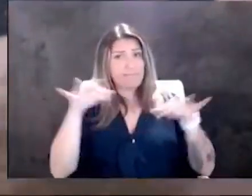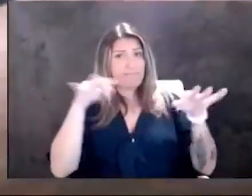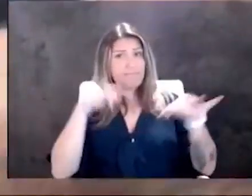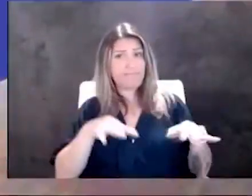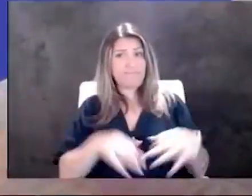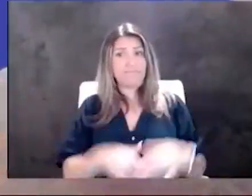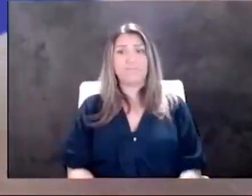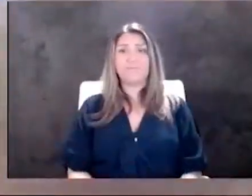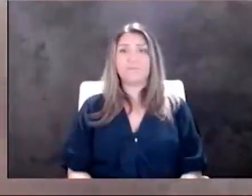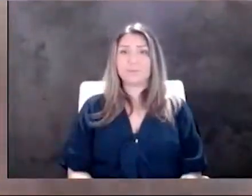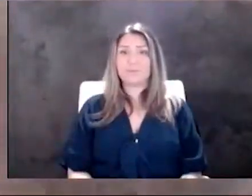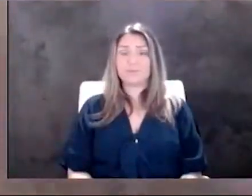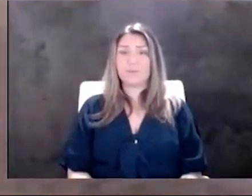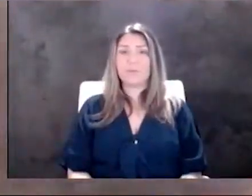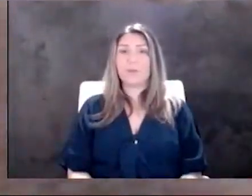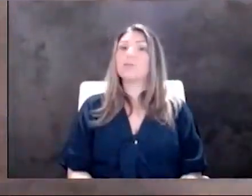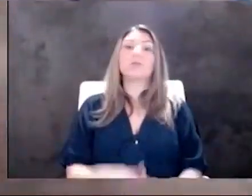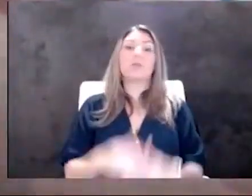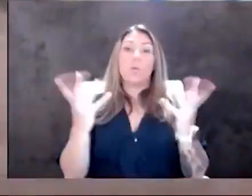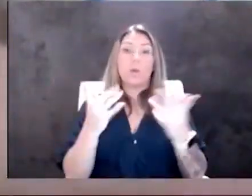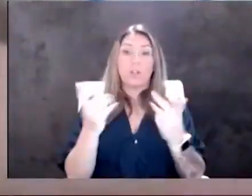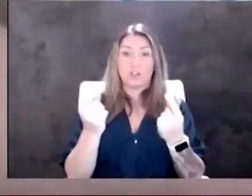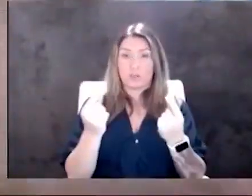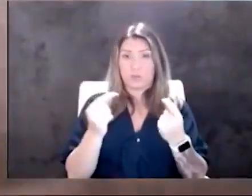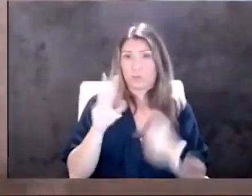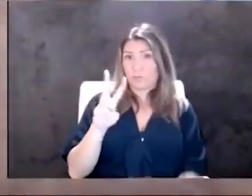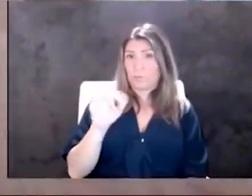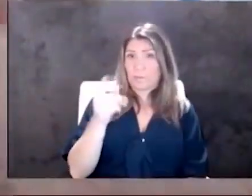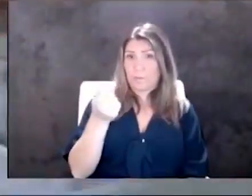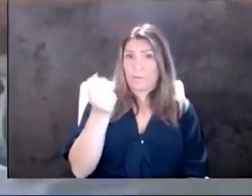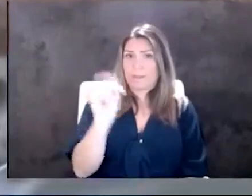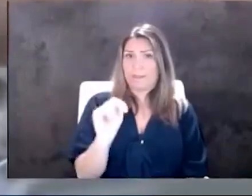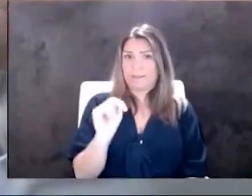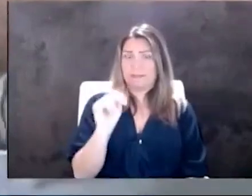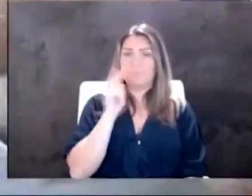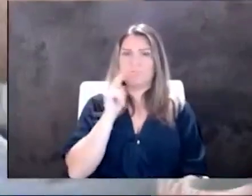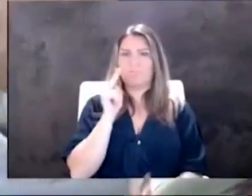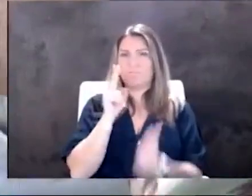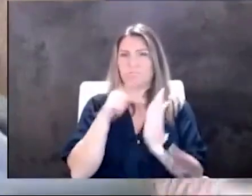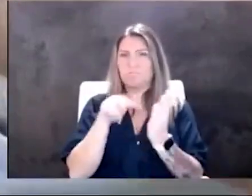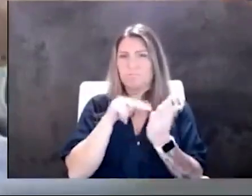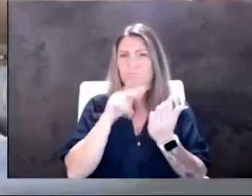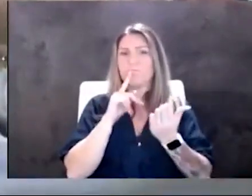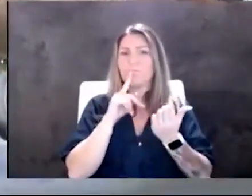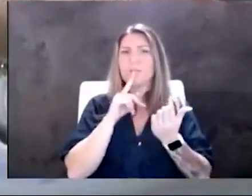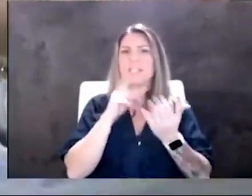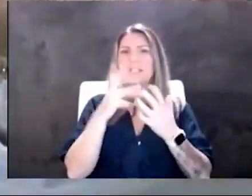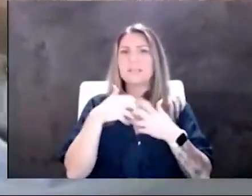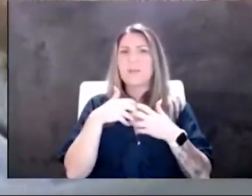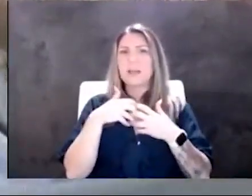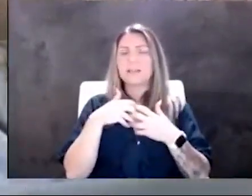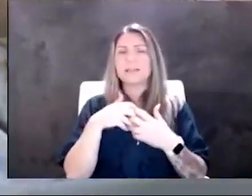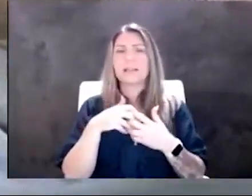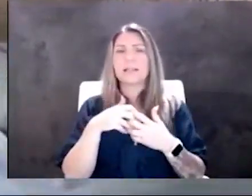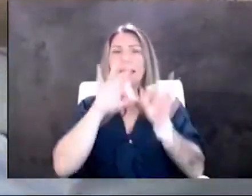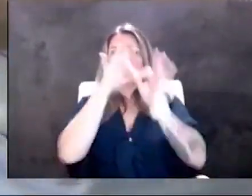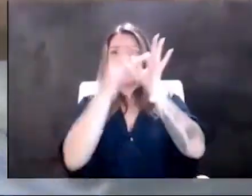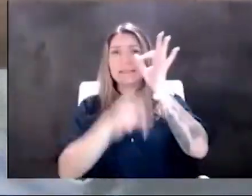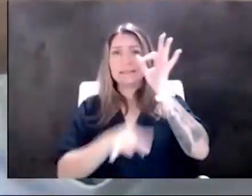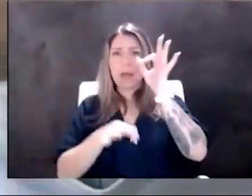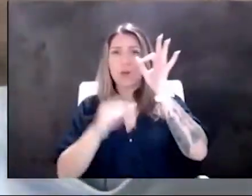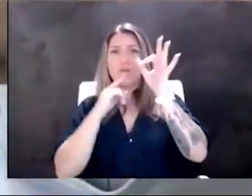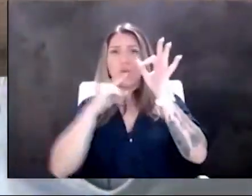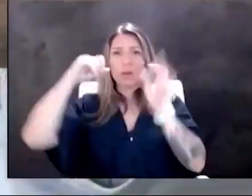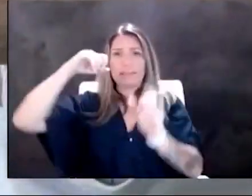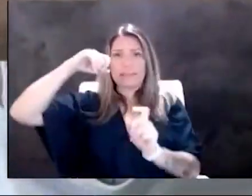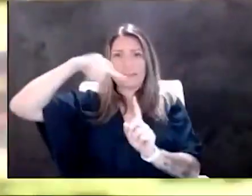So what we were doing here with Winston was looking at kind of a device called a spinal cord stimulator. So spinal cord stimulators have been